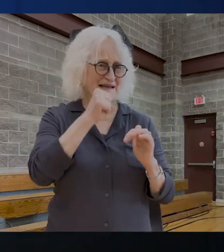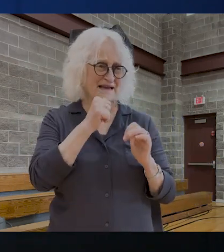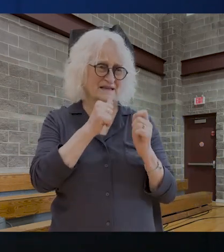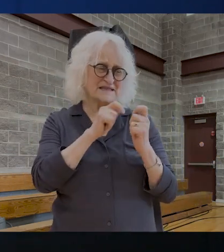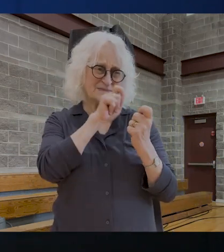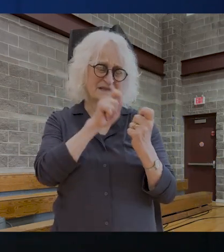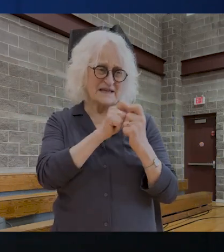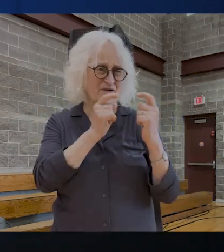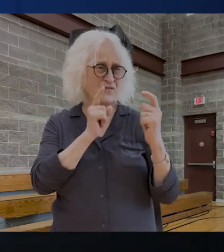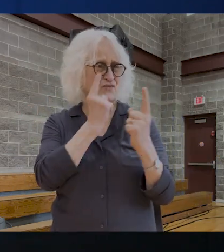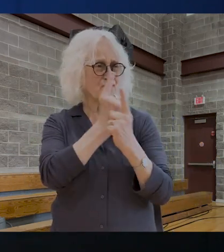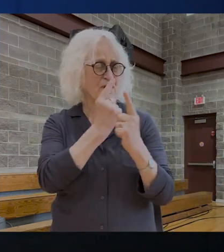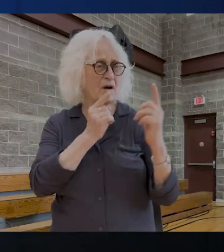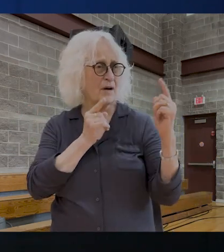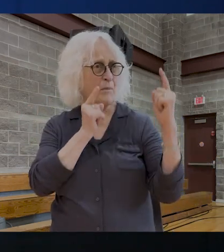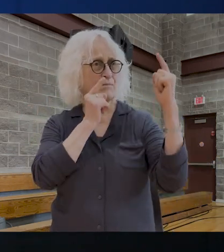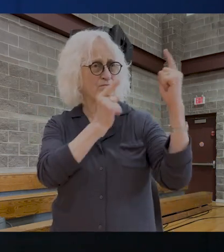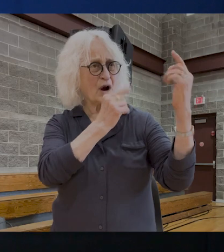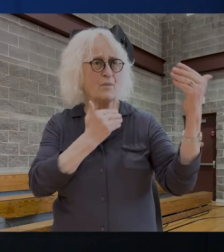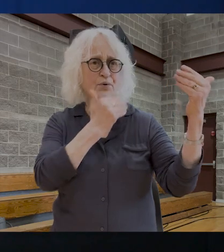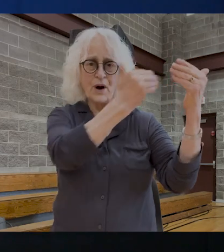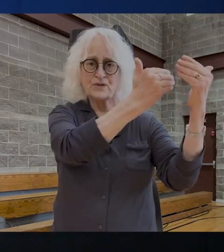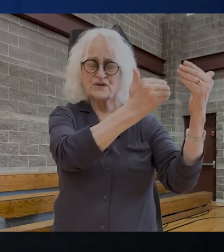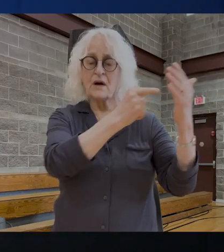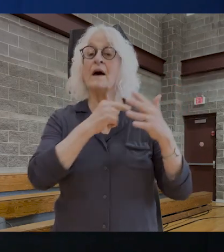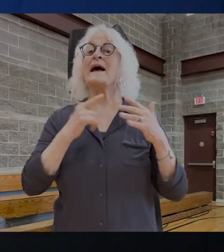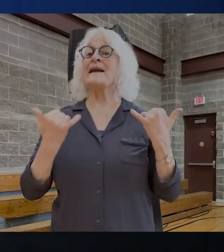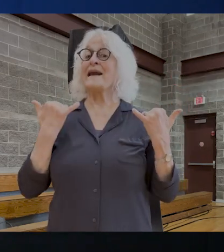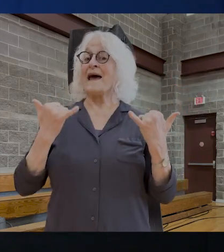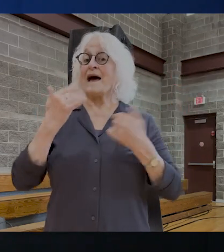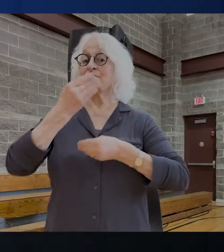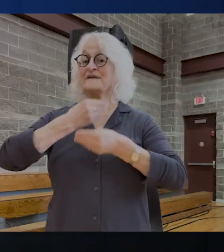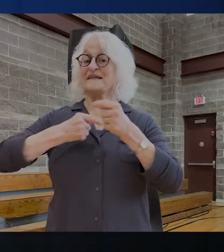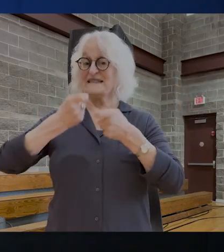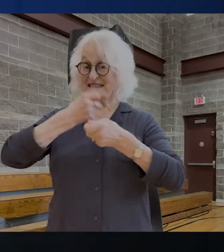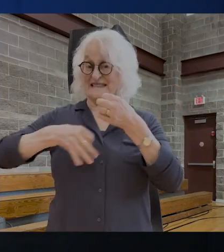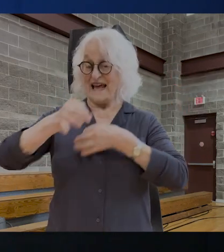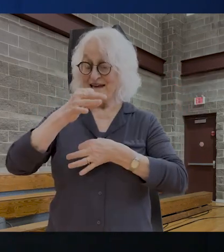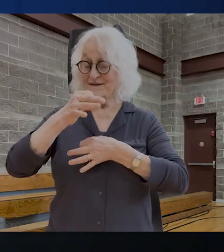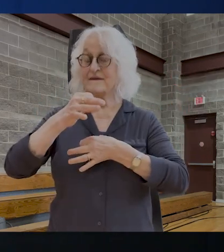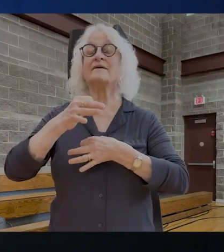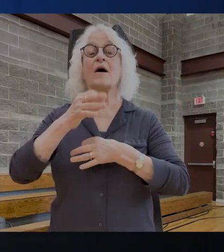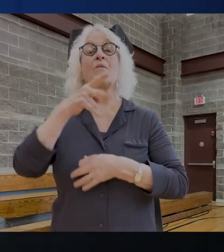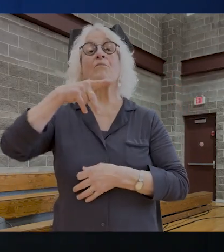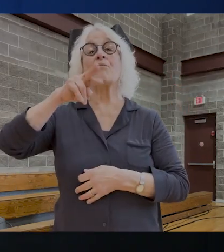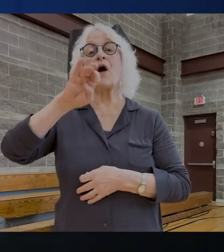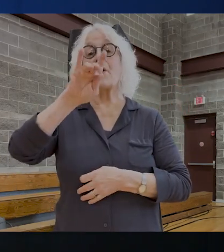allocation. So what priority-based budgeting is doing is building the framework for